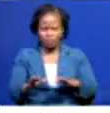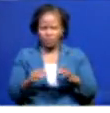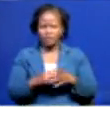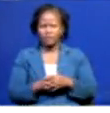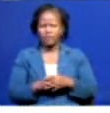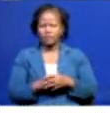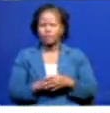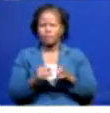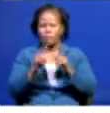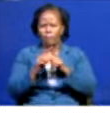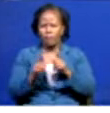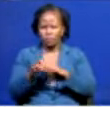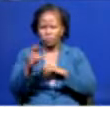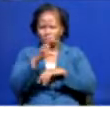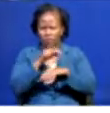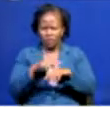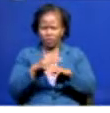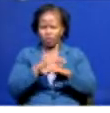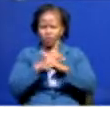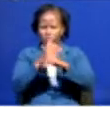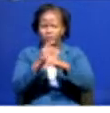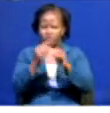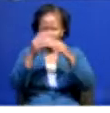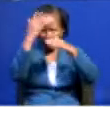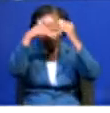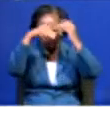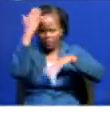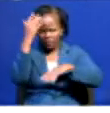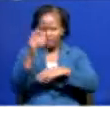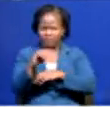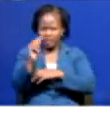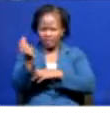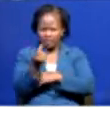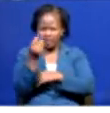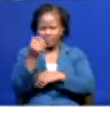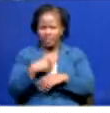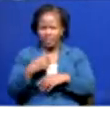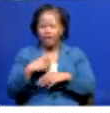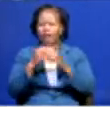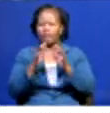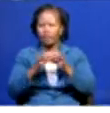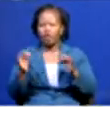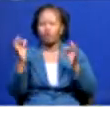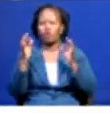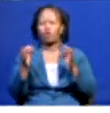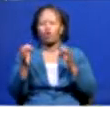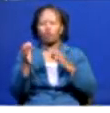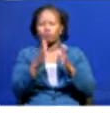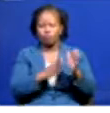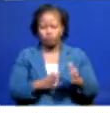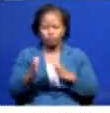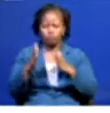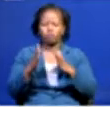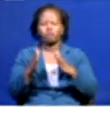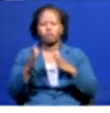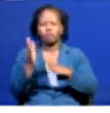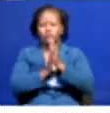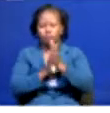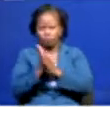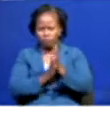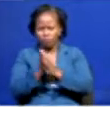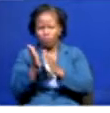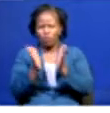The National Defense University Kenya is a culmination of a long-held strategic ambition by